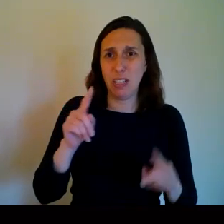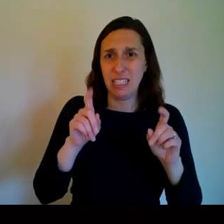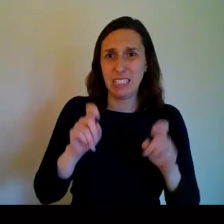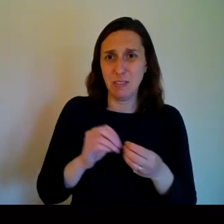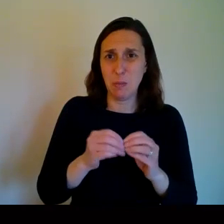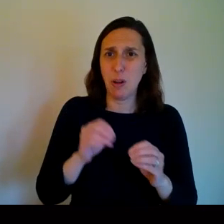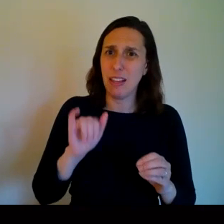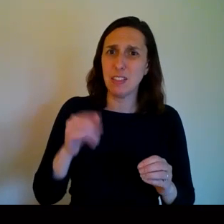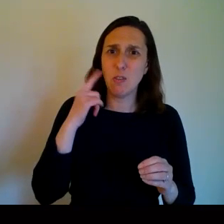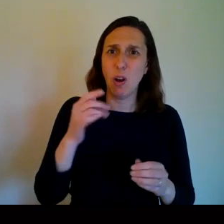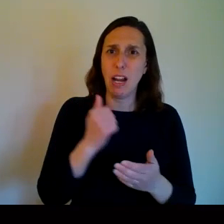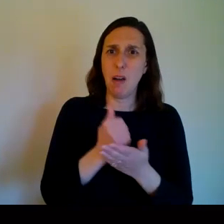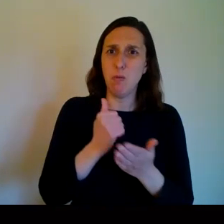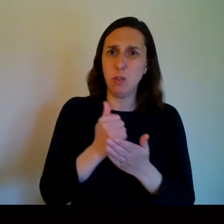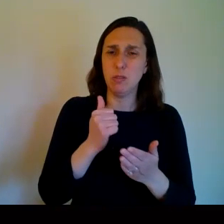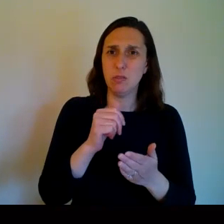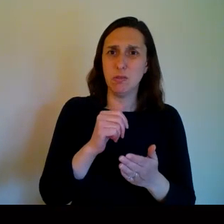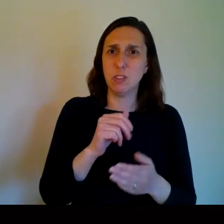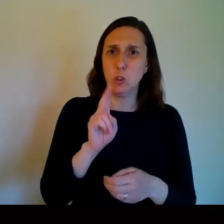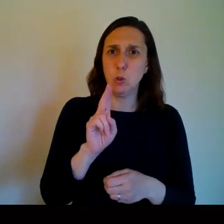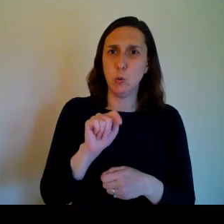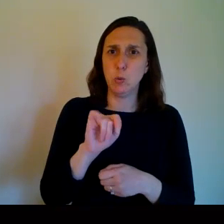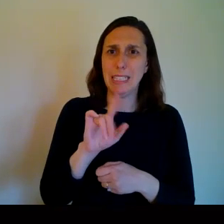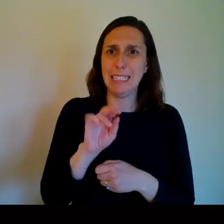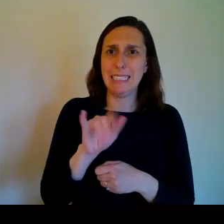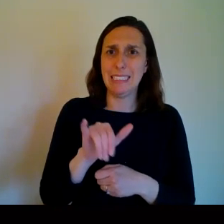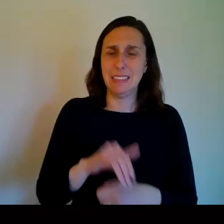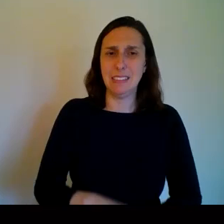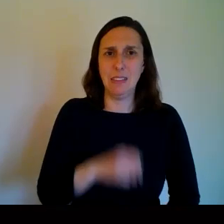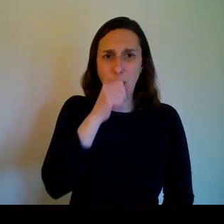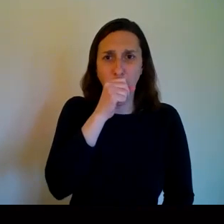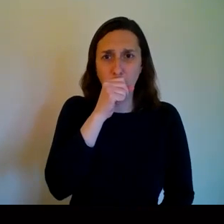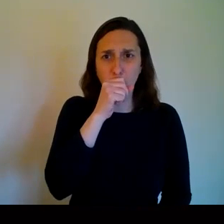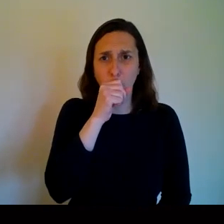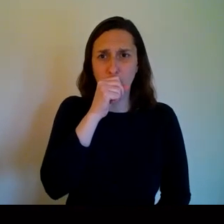utility. And if we look at this series